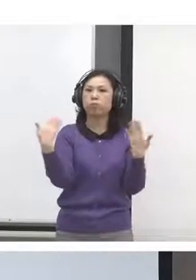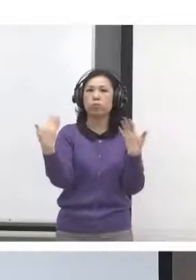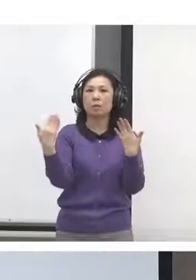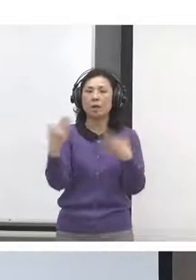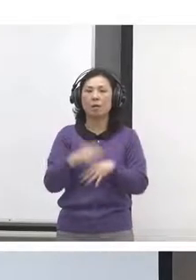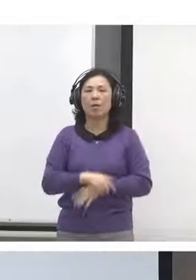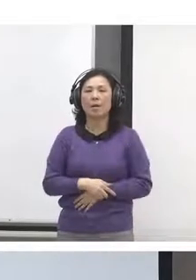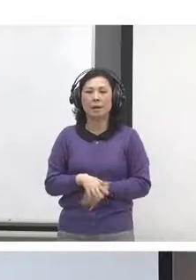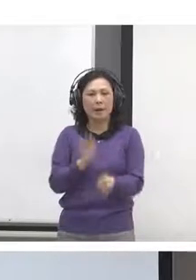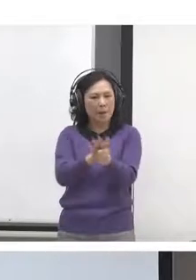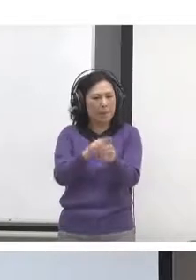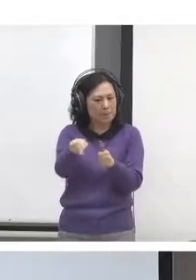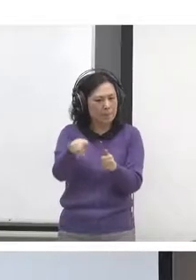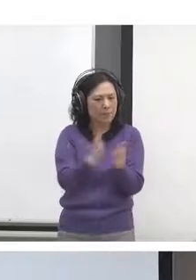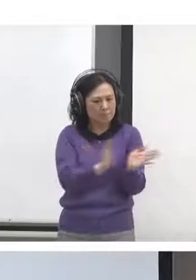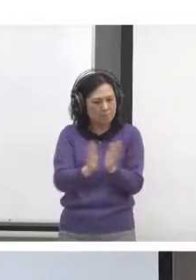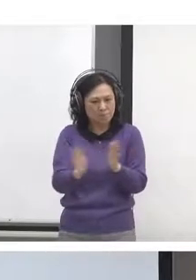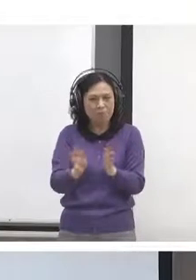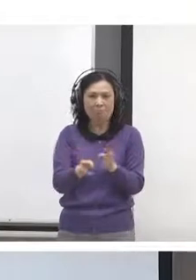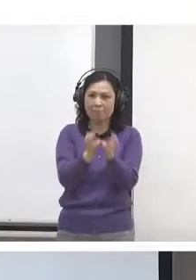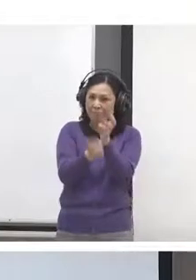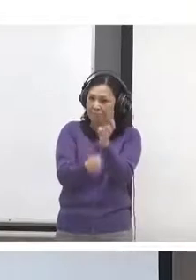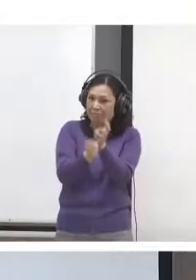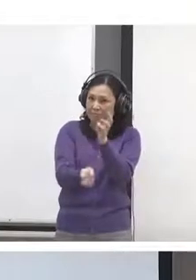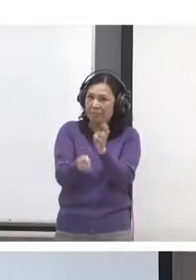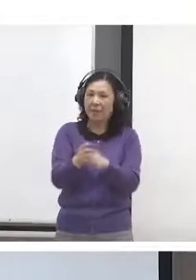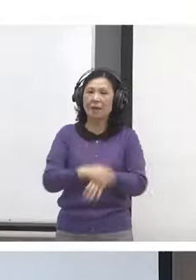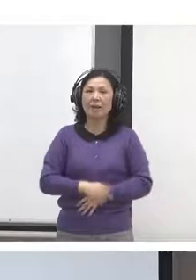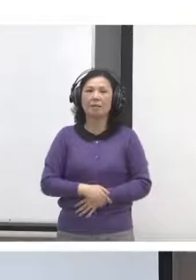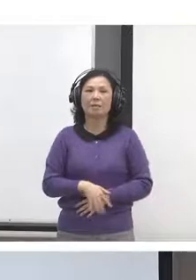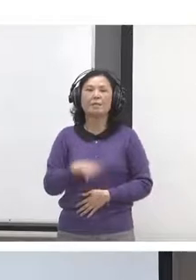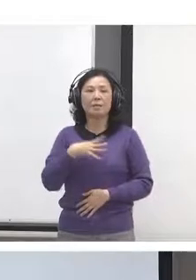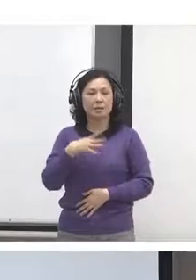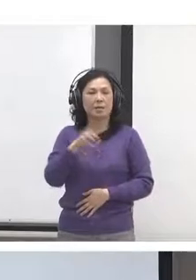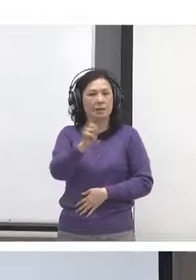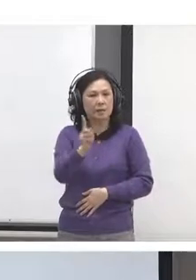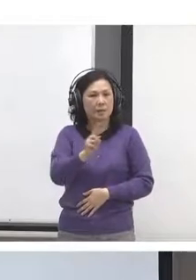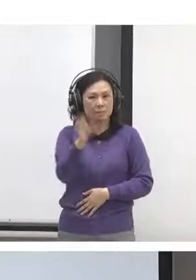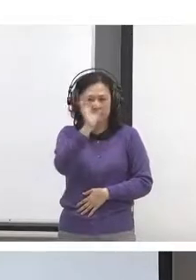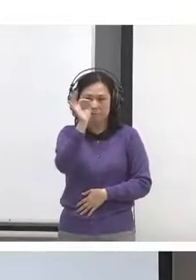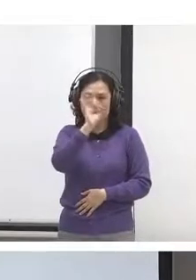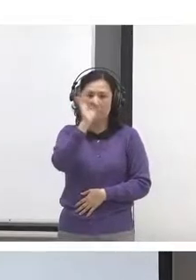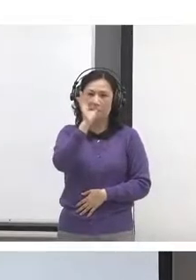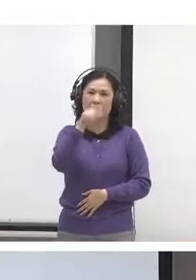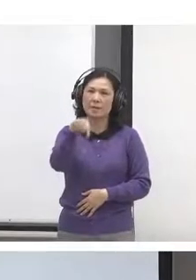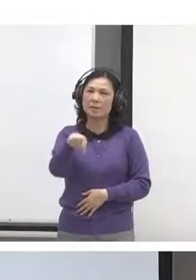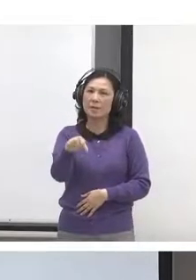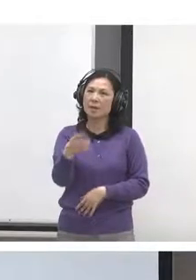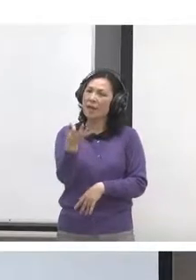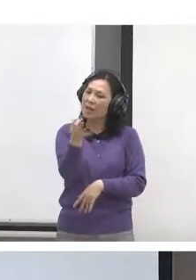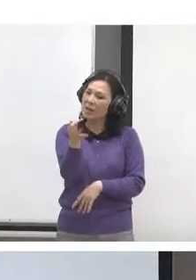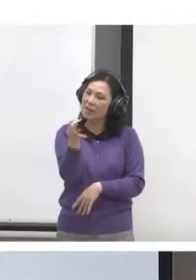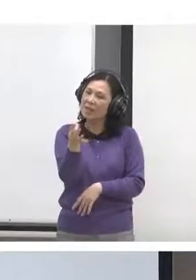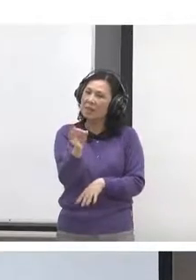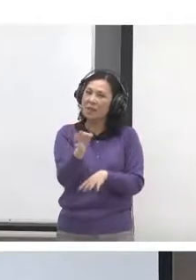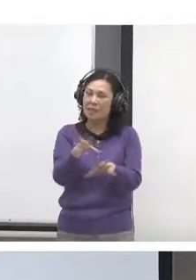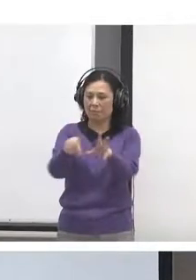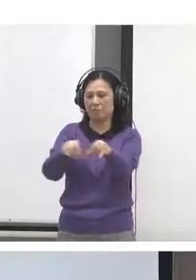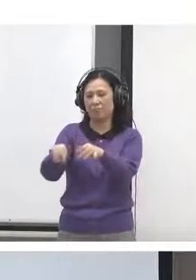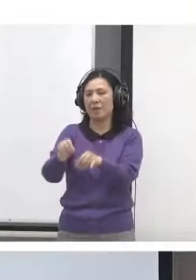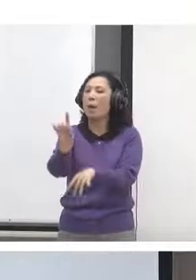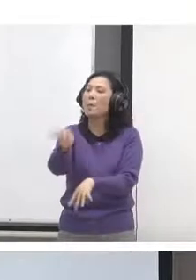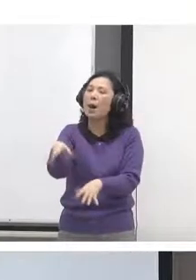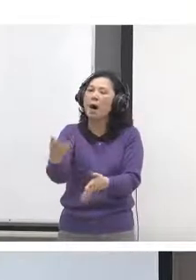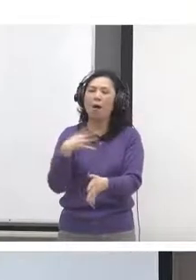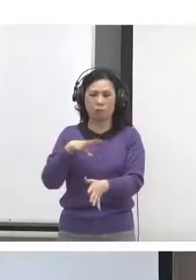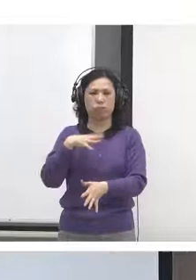Tech Toronto, the City of Toronto, and Cycle Toronto, a local nonprofit advocating for cyclists and cycling infrastructure. Bike Space